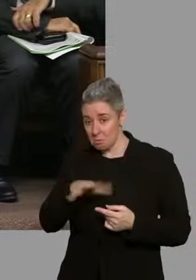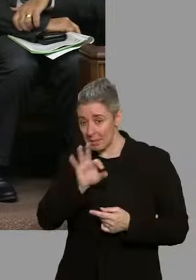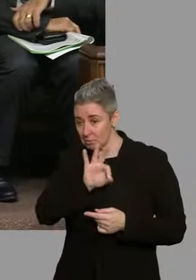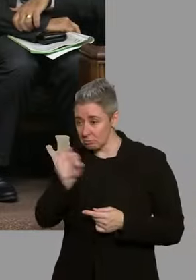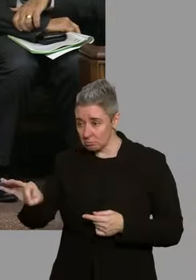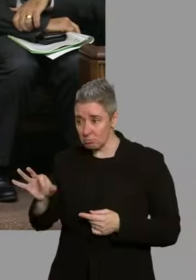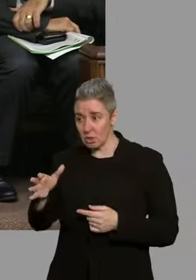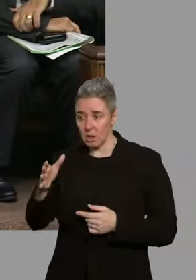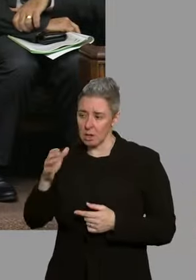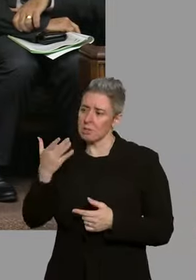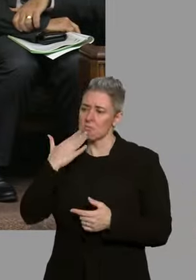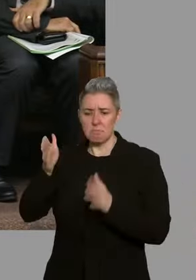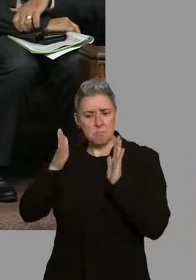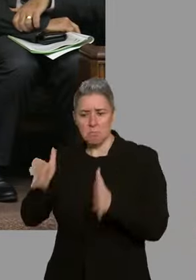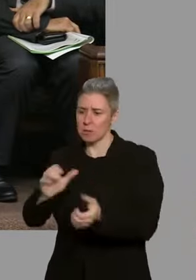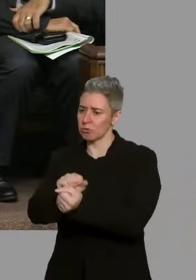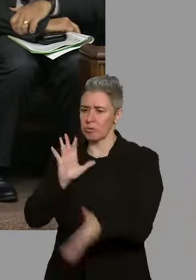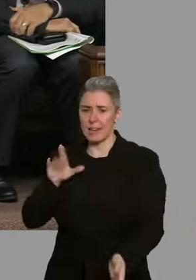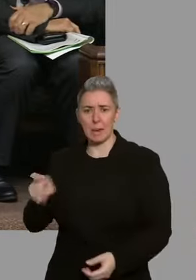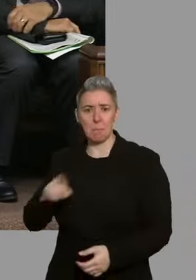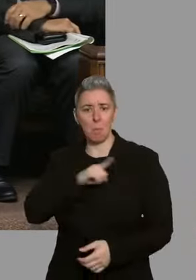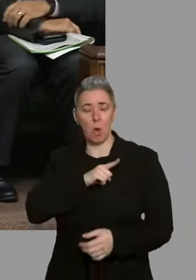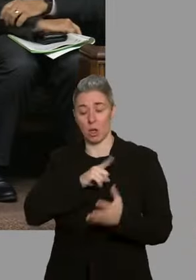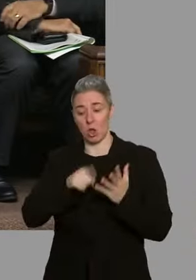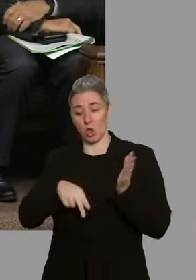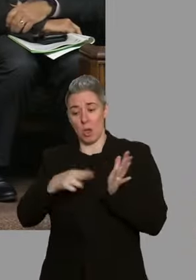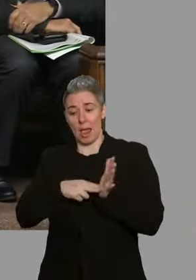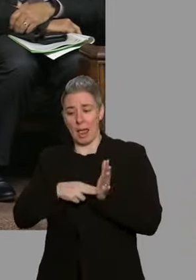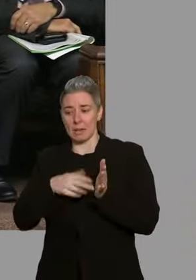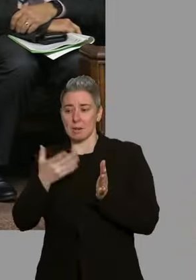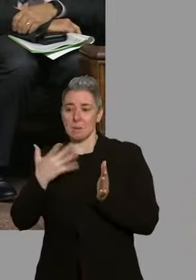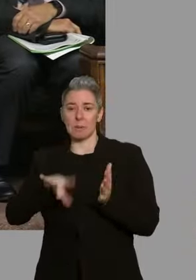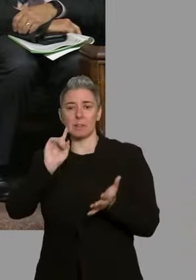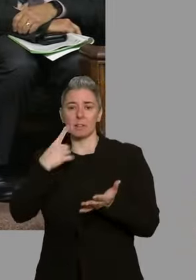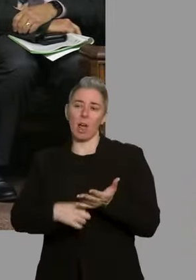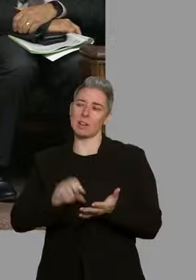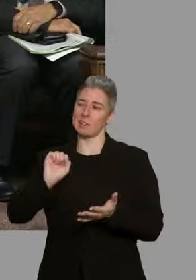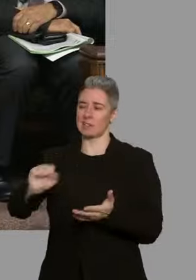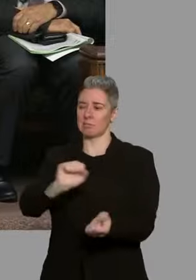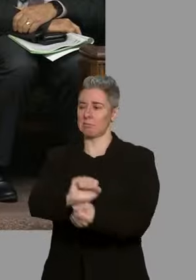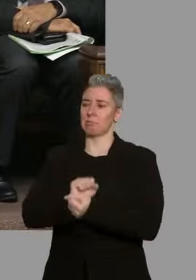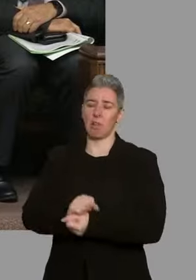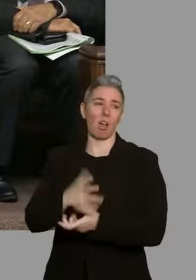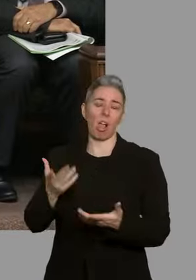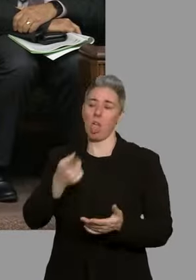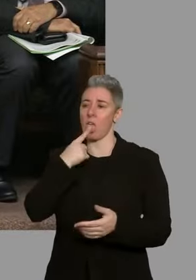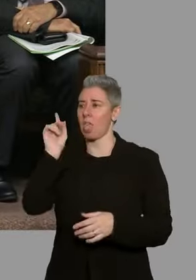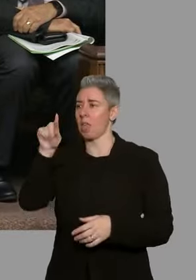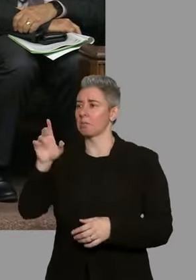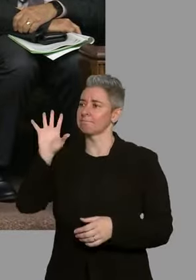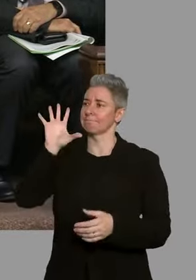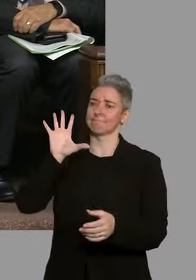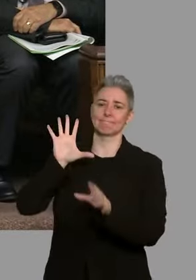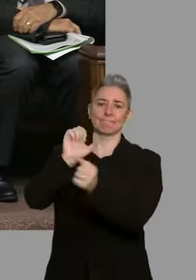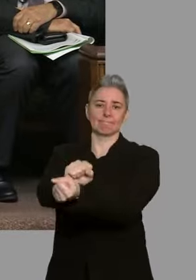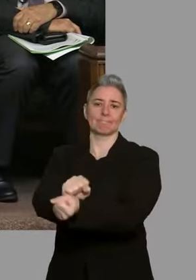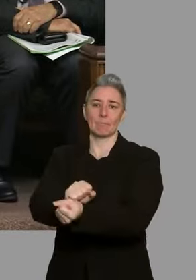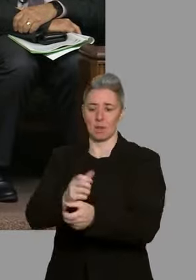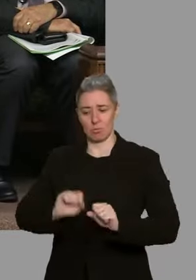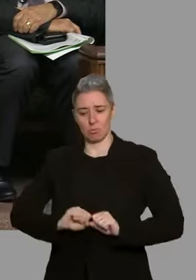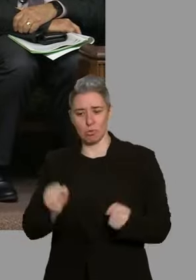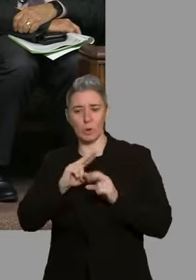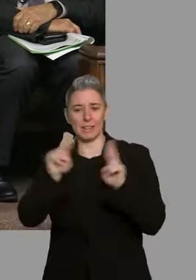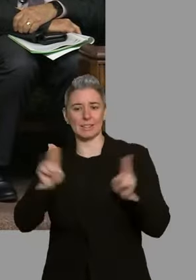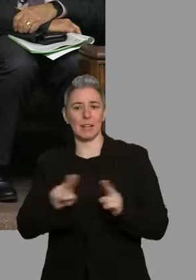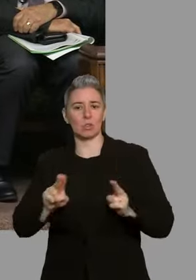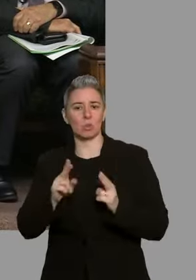detention was arbitrary and in violation of international law, and following that, would he now make